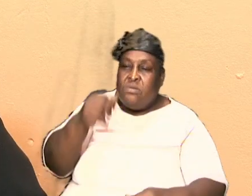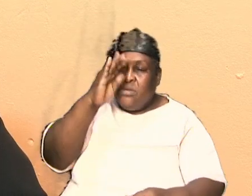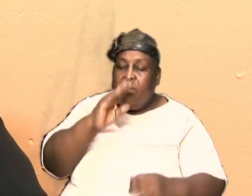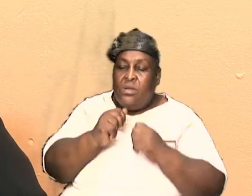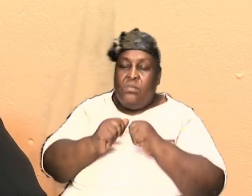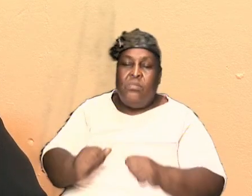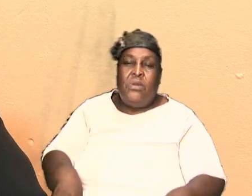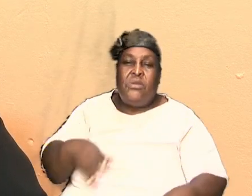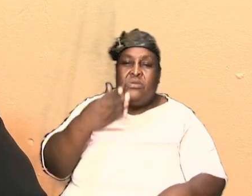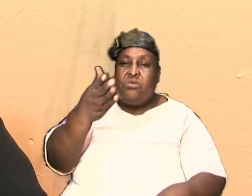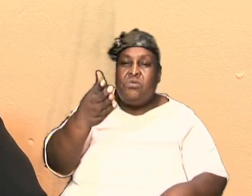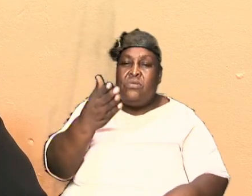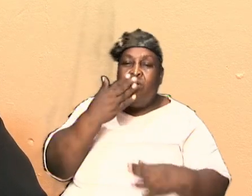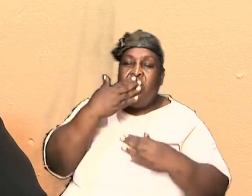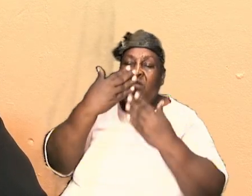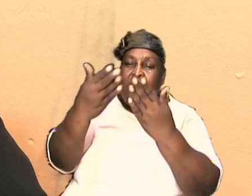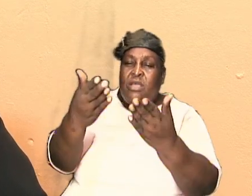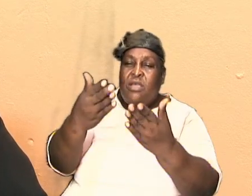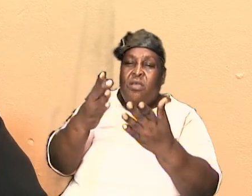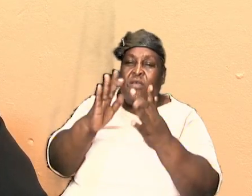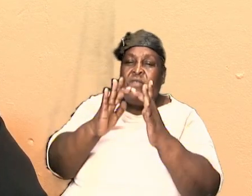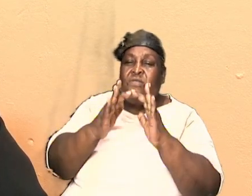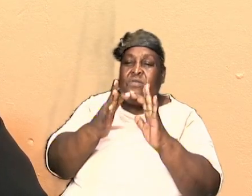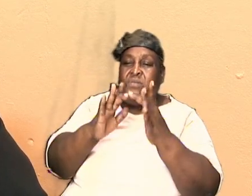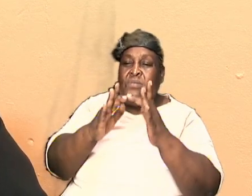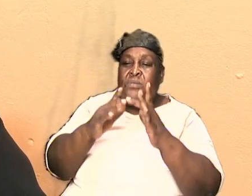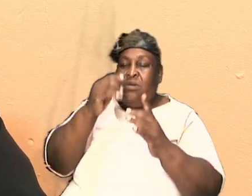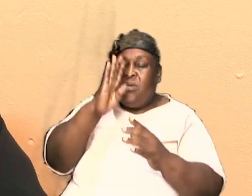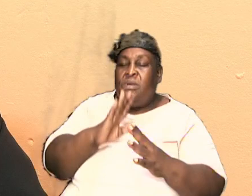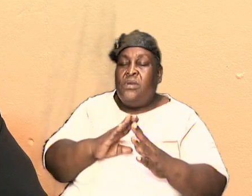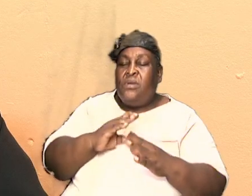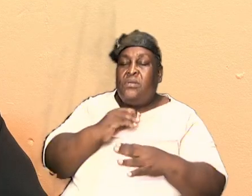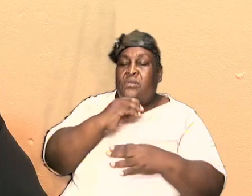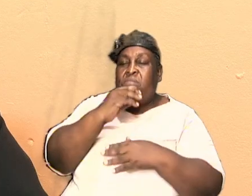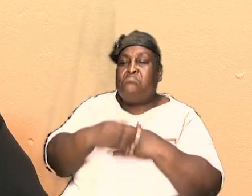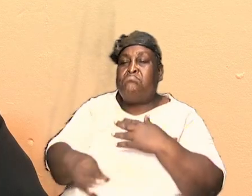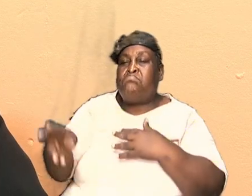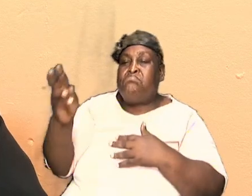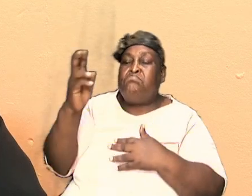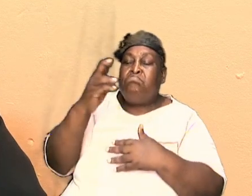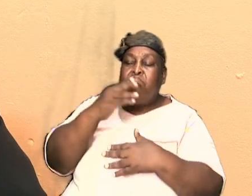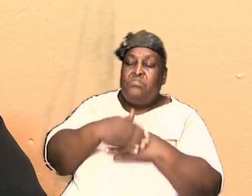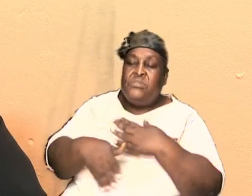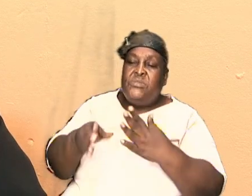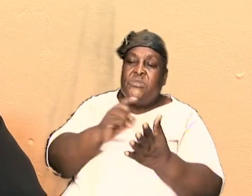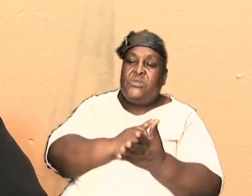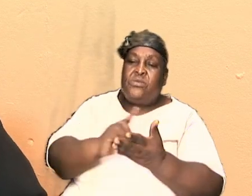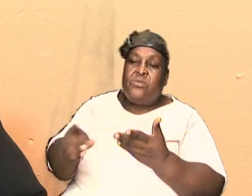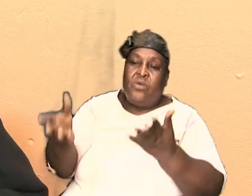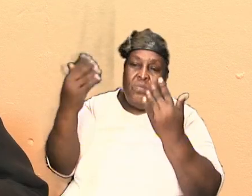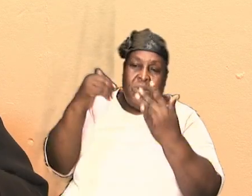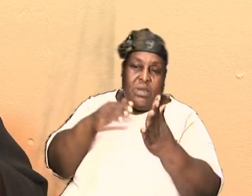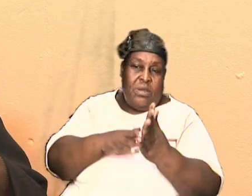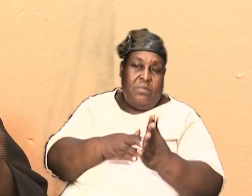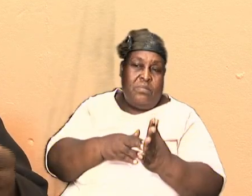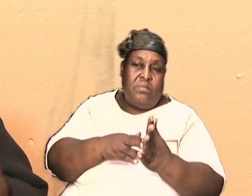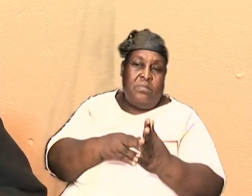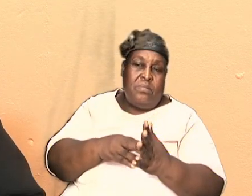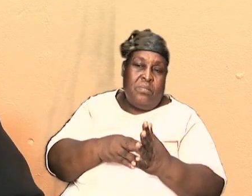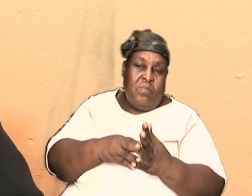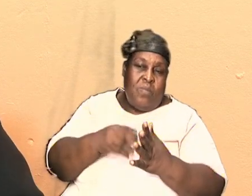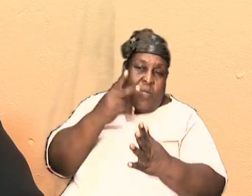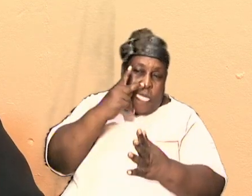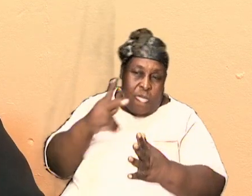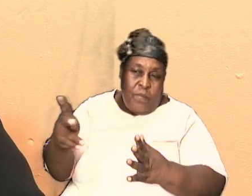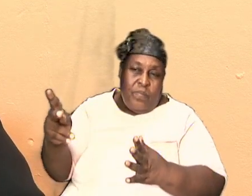you. Thank you for tuning in. Next week, God willing, we will come back and we will look now